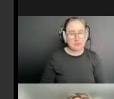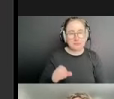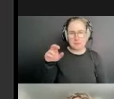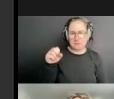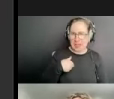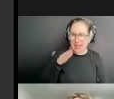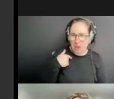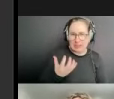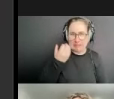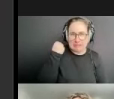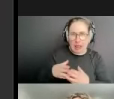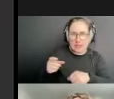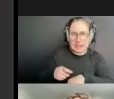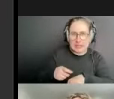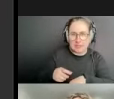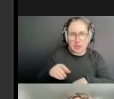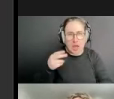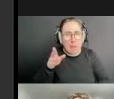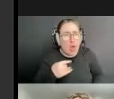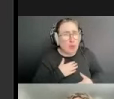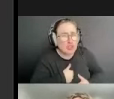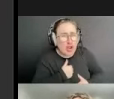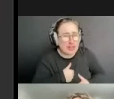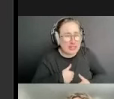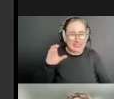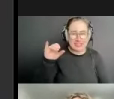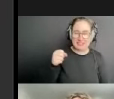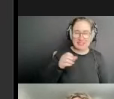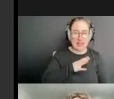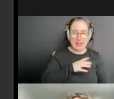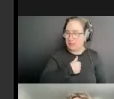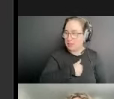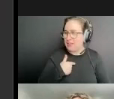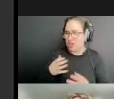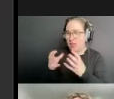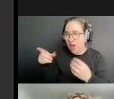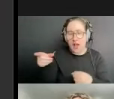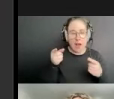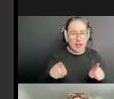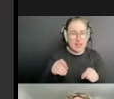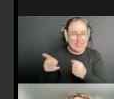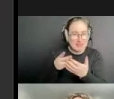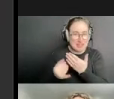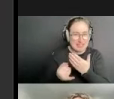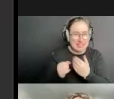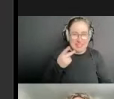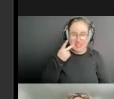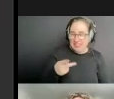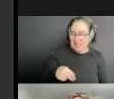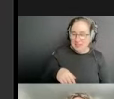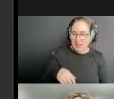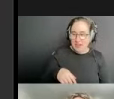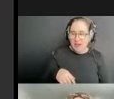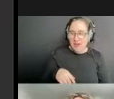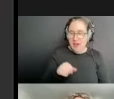lot of time. Sorry about that. No, that was me. I got distracted. As you can see, there's a lot going on in this project. But just to say